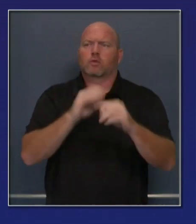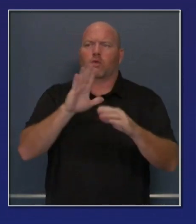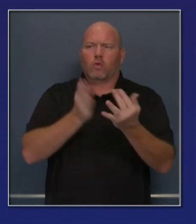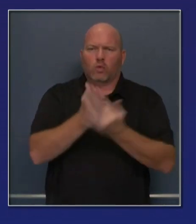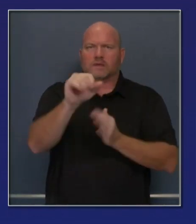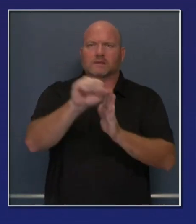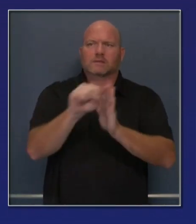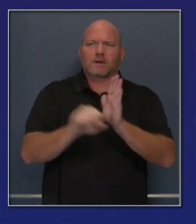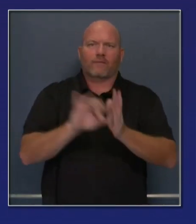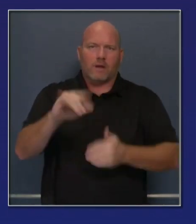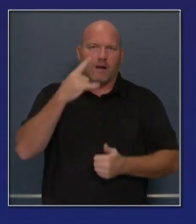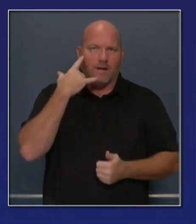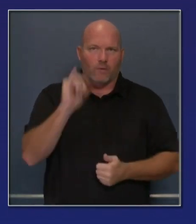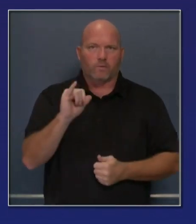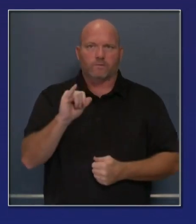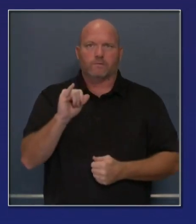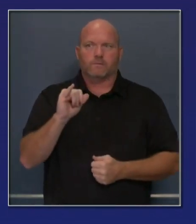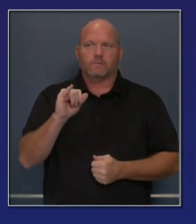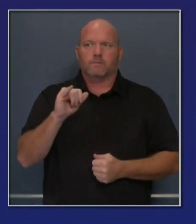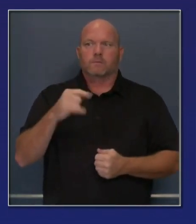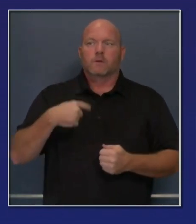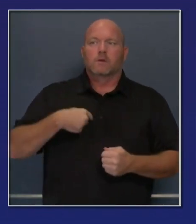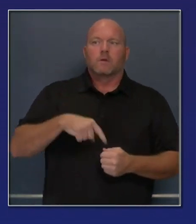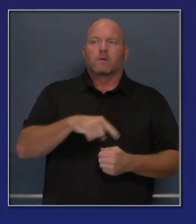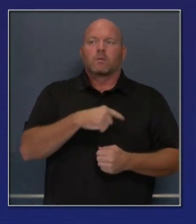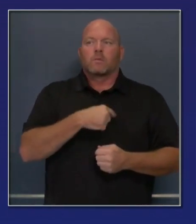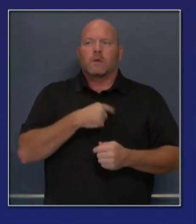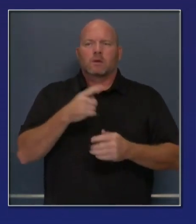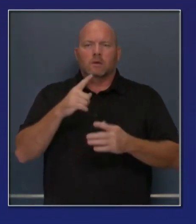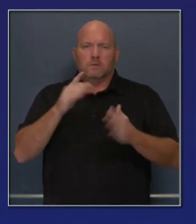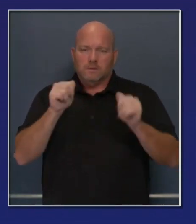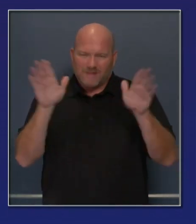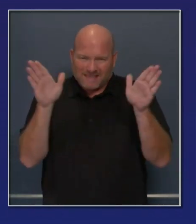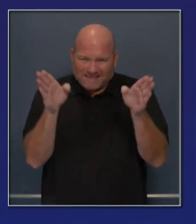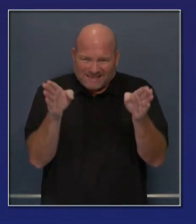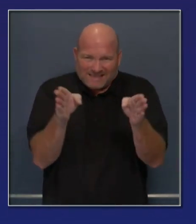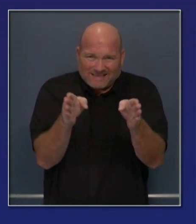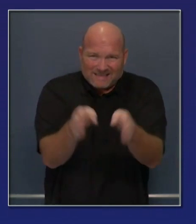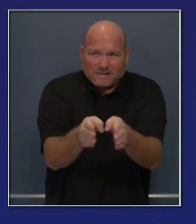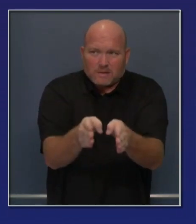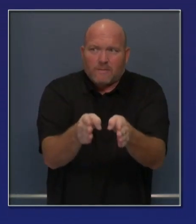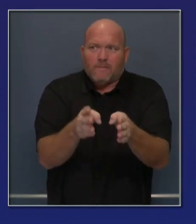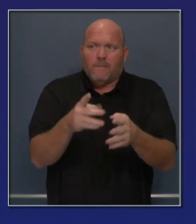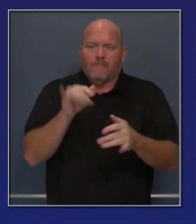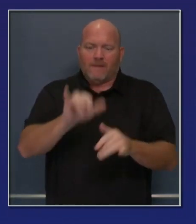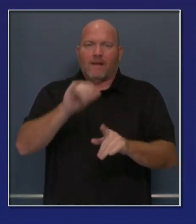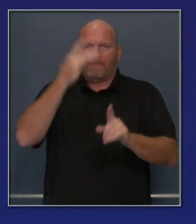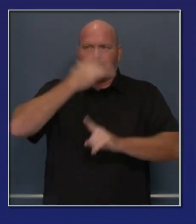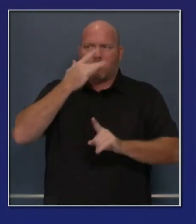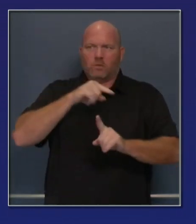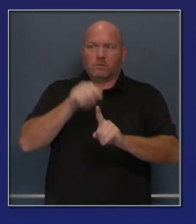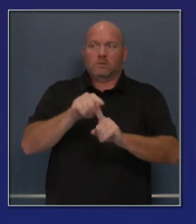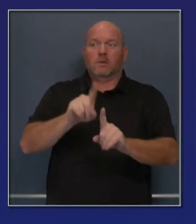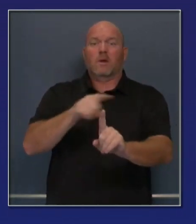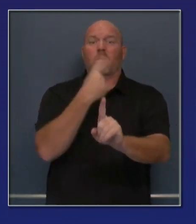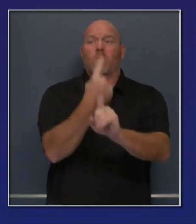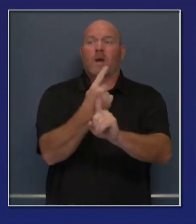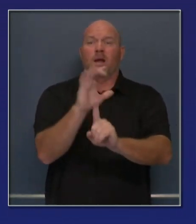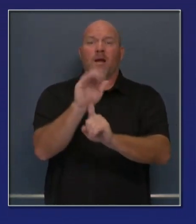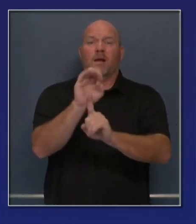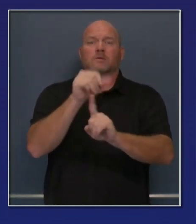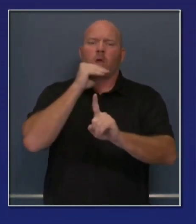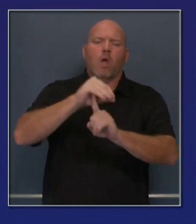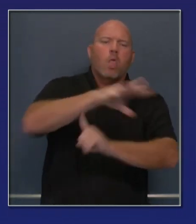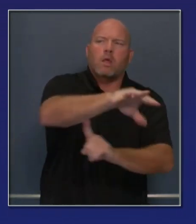can continue to box in the virus as much as we can and make sure that a single case doesn't turn into 20